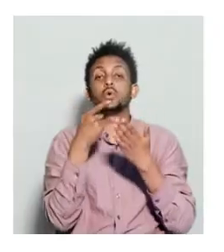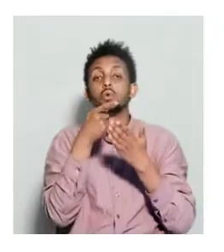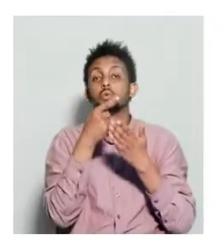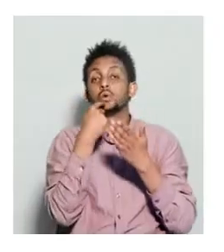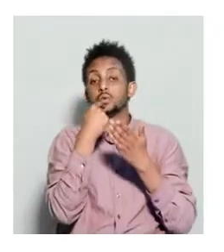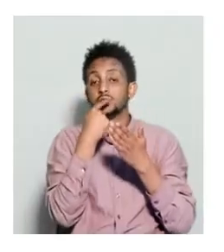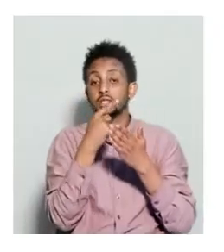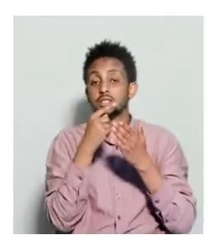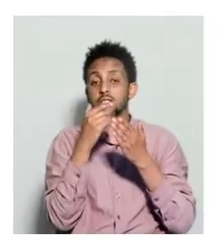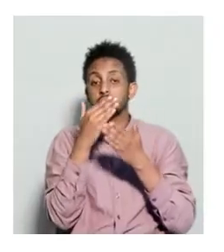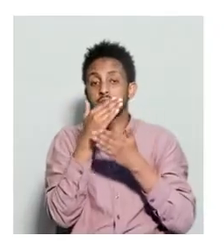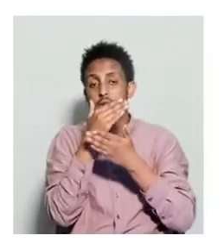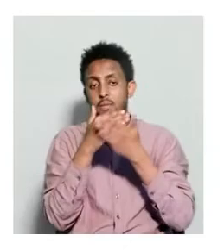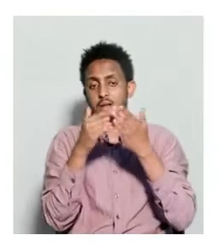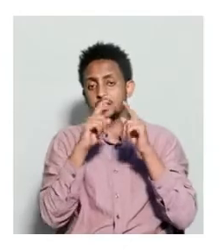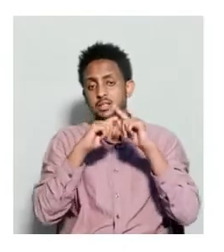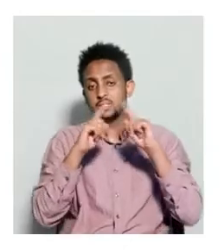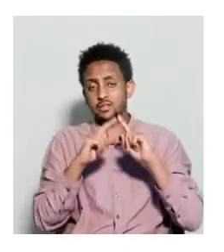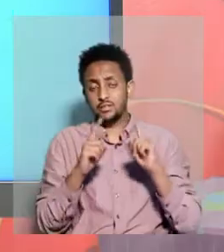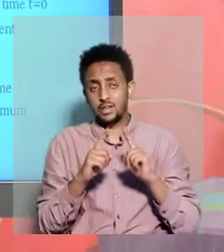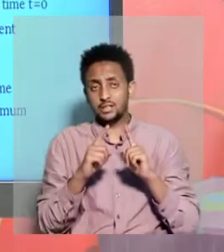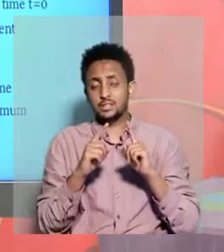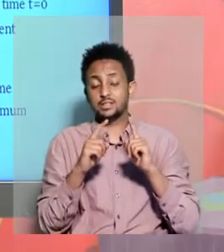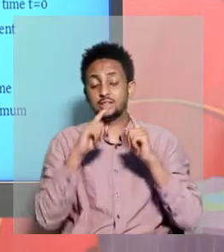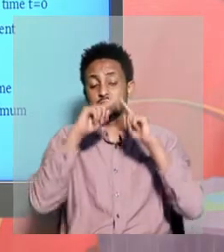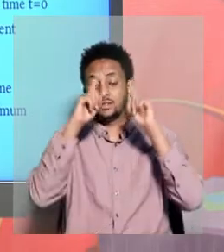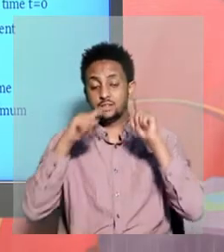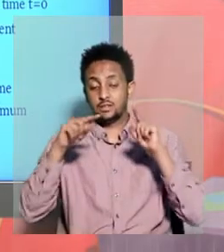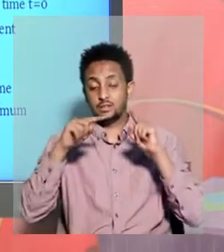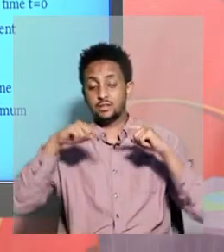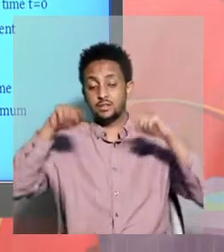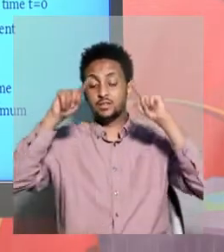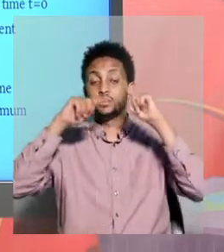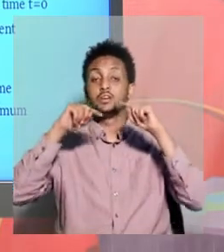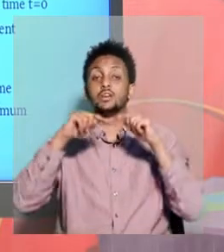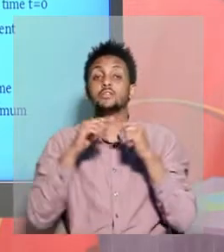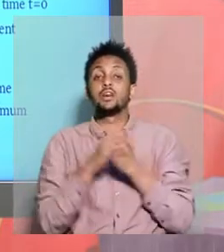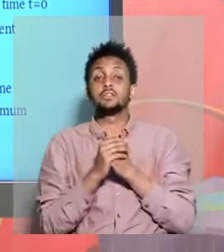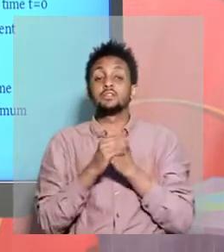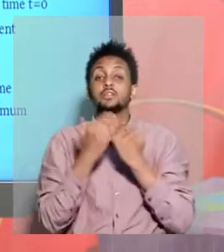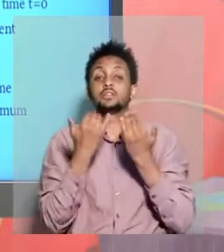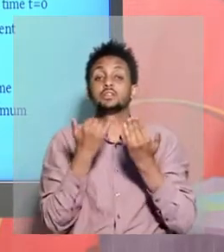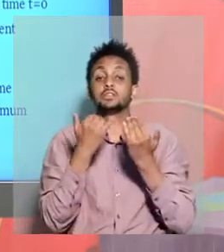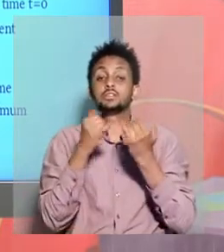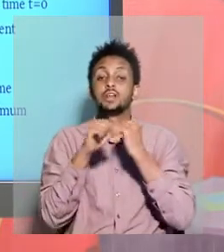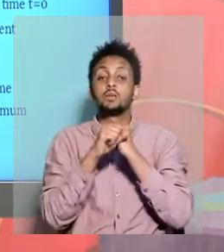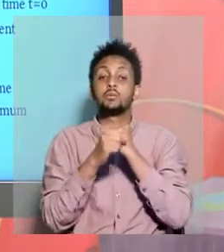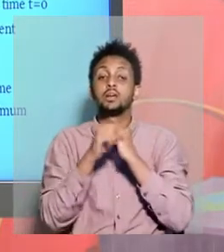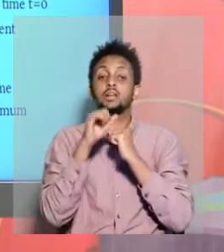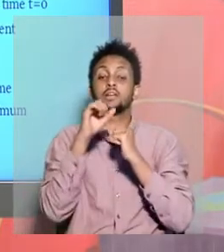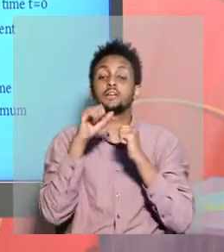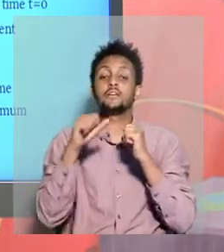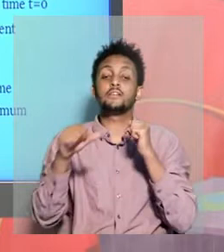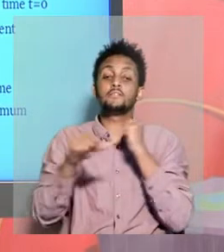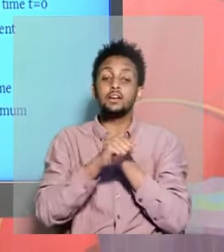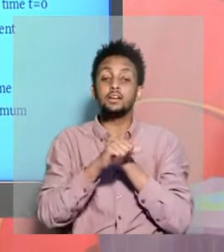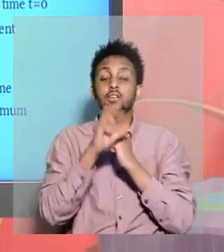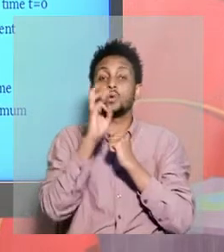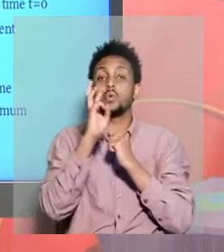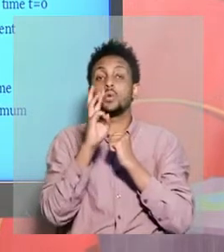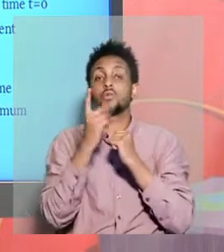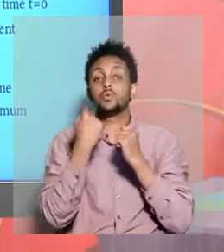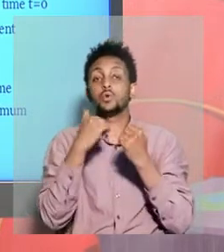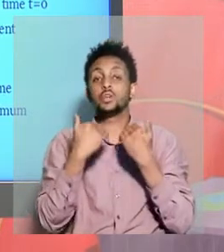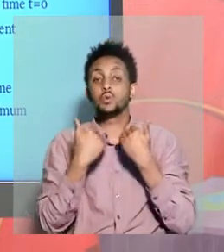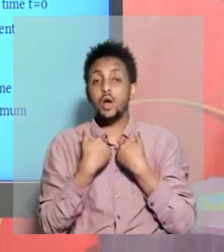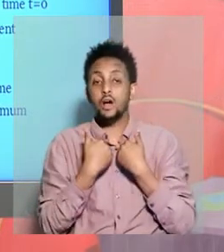it says at some angle you might have different interference. You can see this. Now among the interference effects of waves,